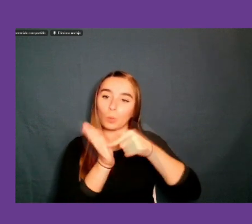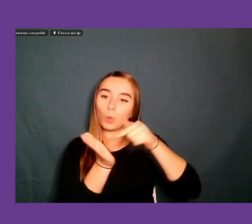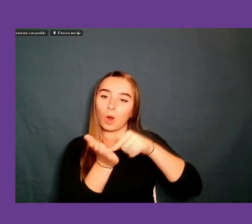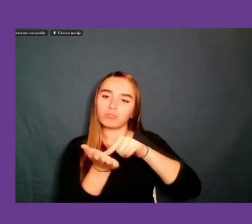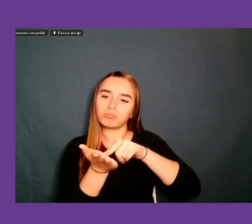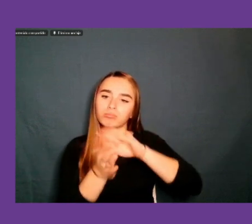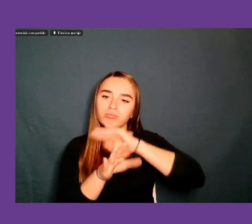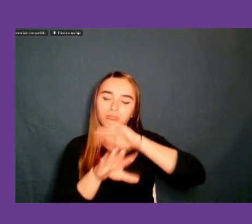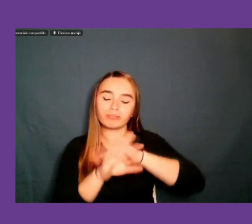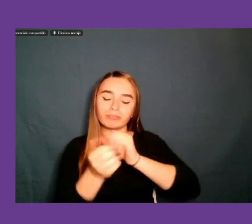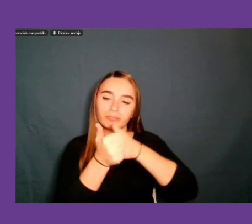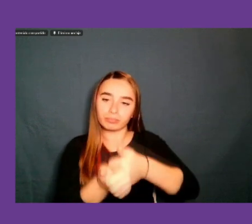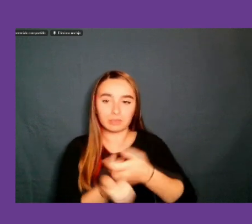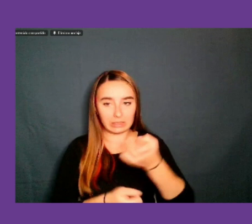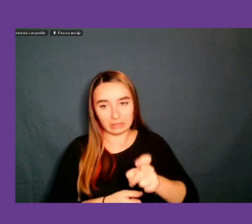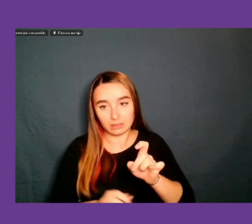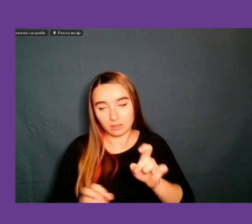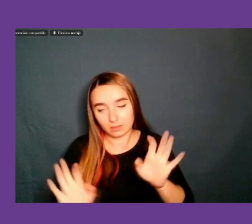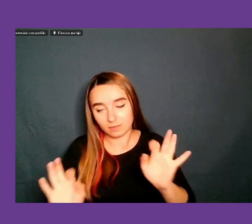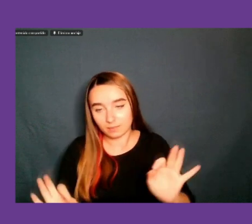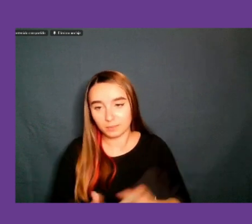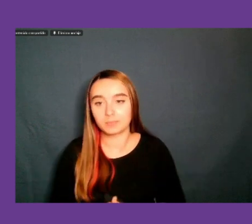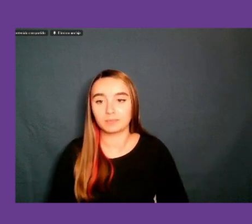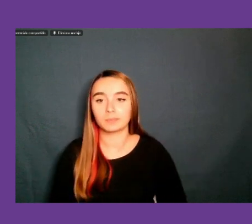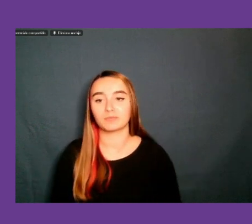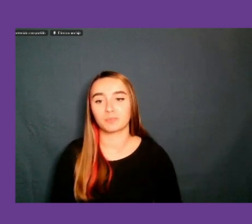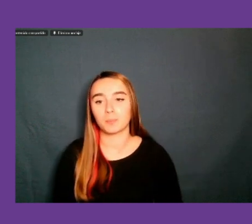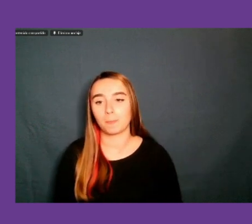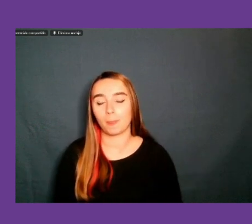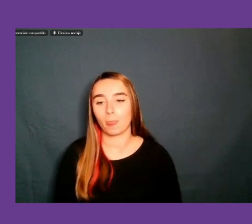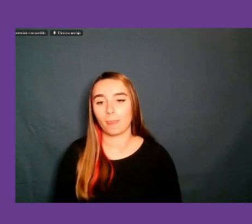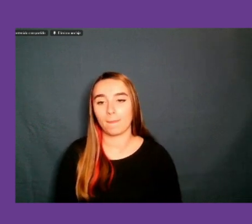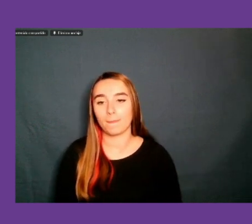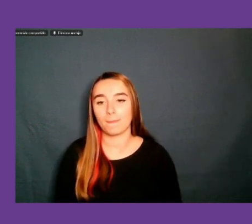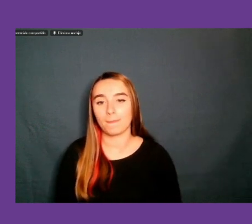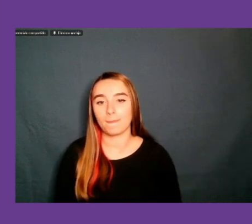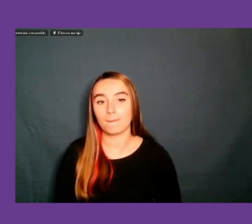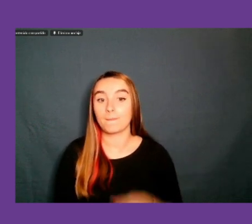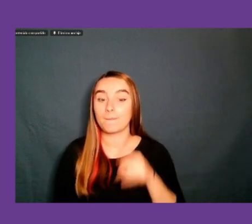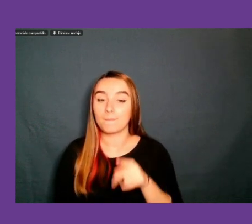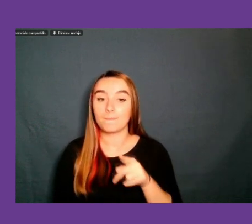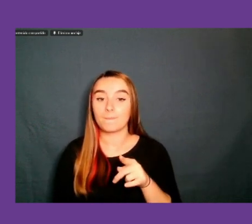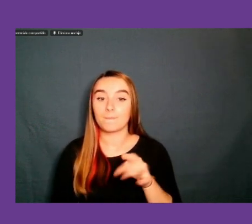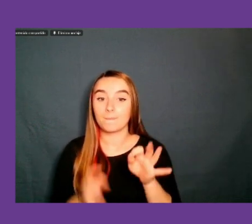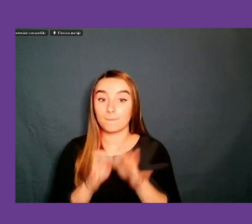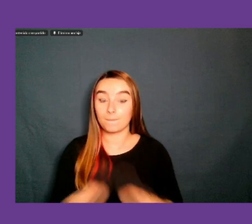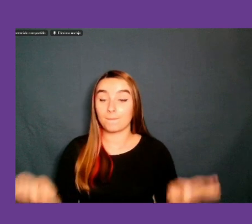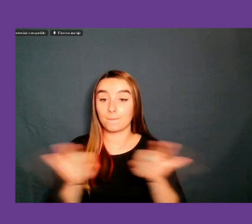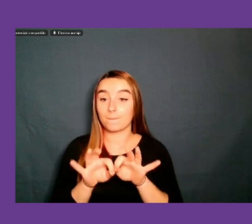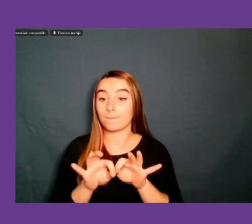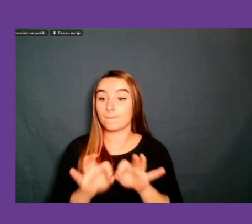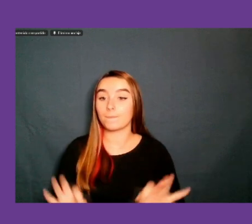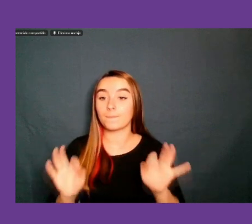And what I say, so this is very important to have the question of